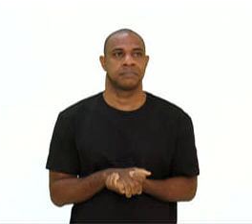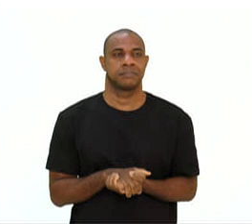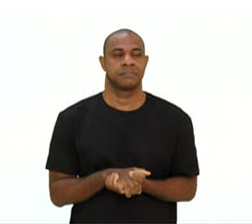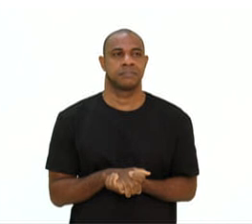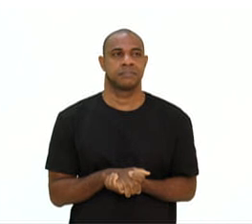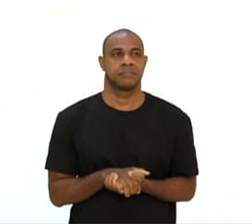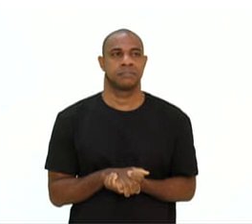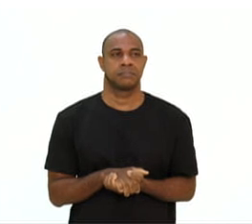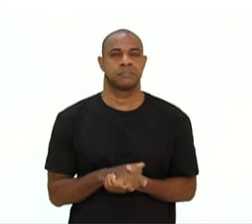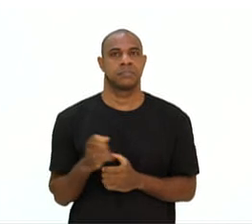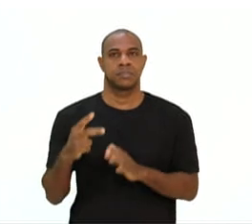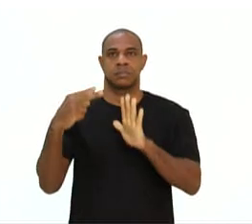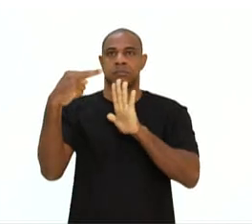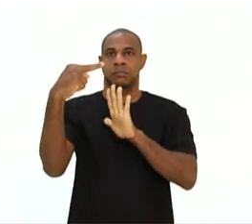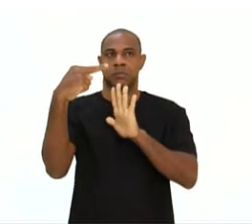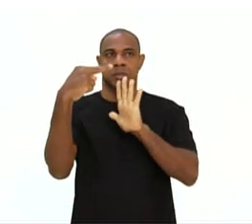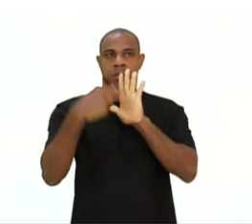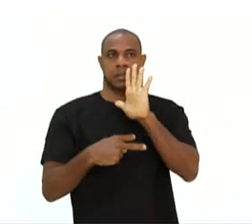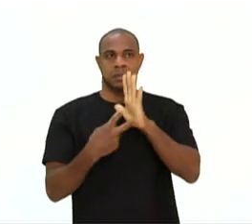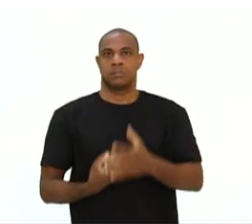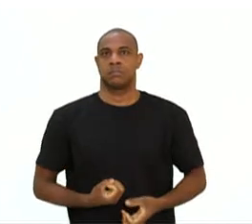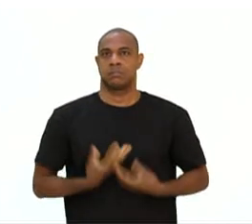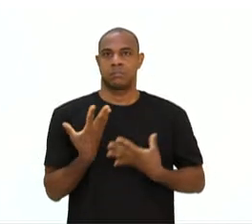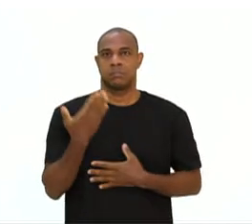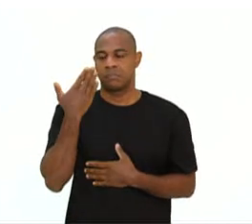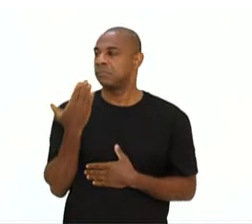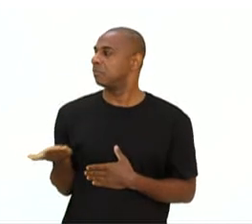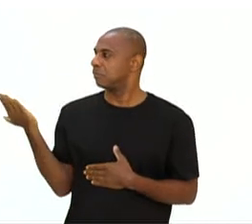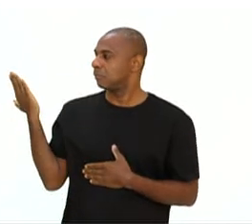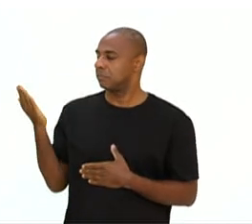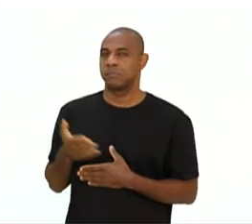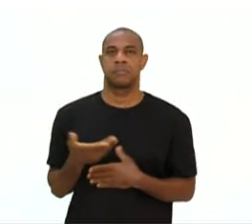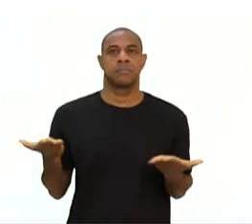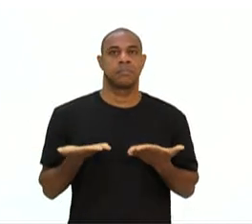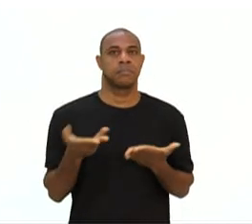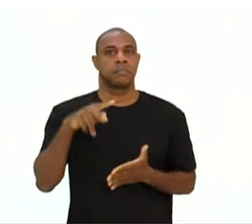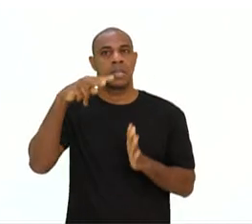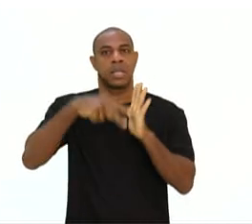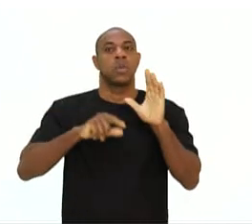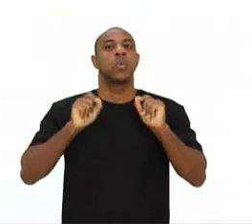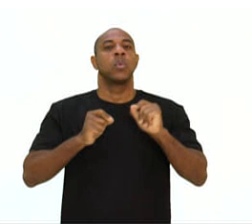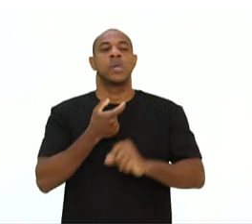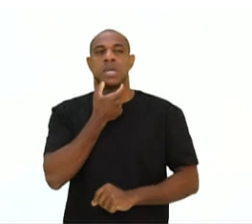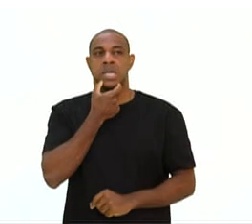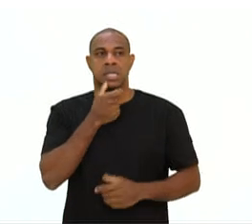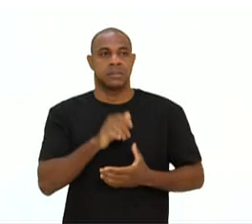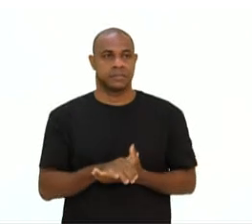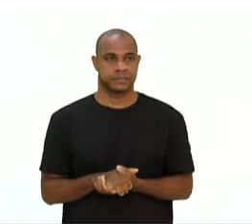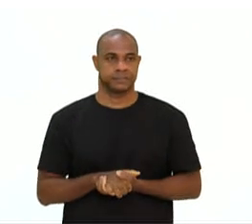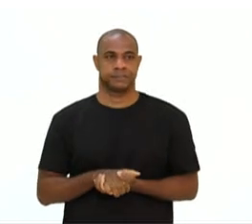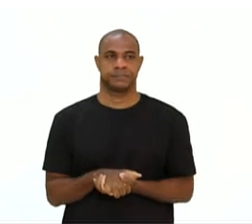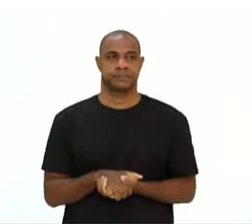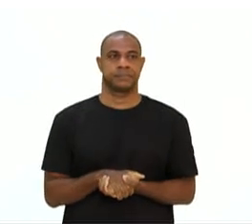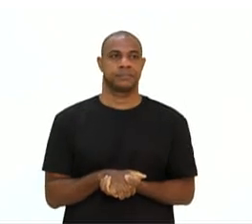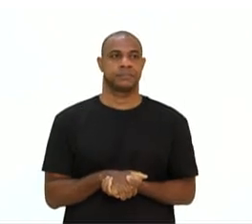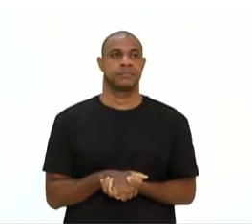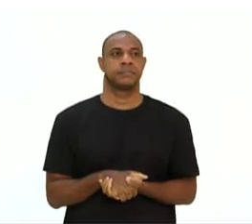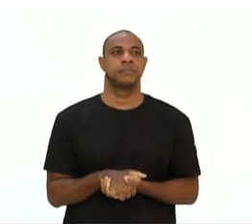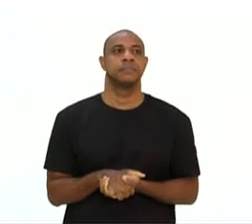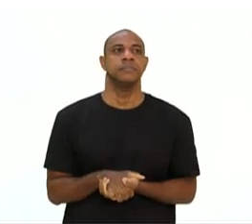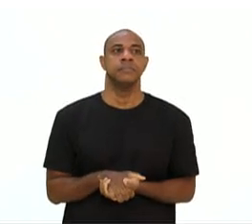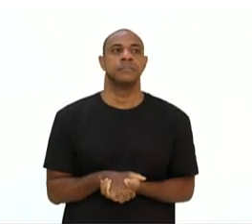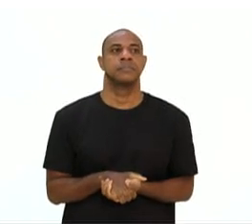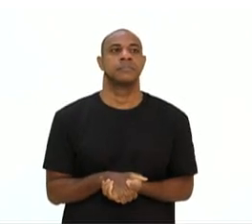not like the same thing other folks like who are the other races. So, will my page be colored that